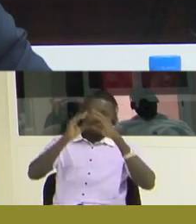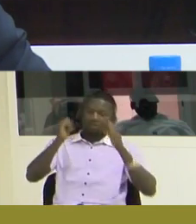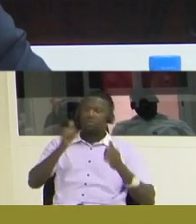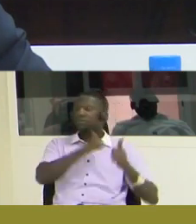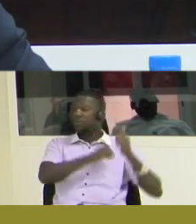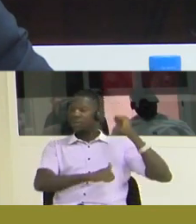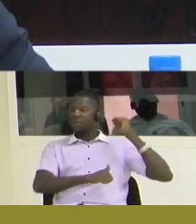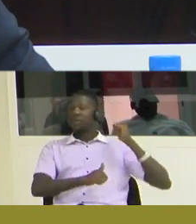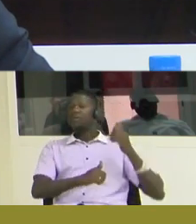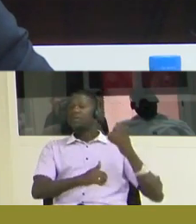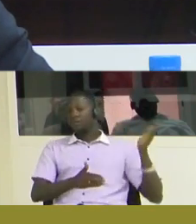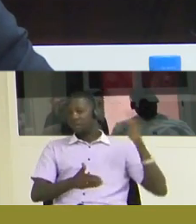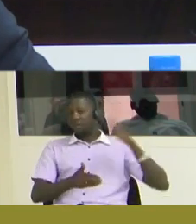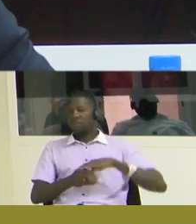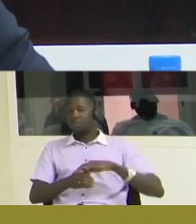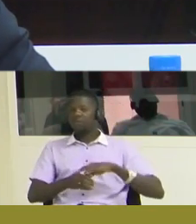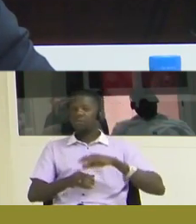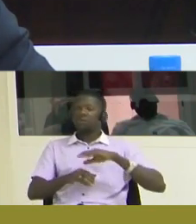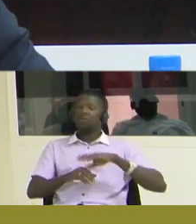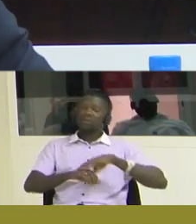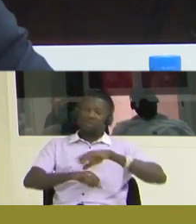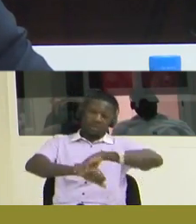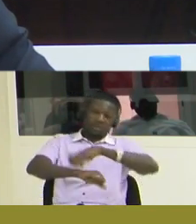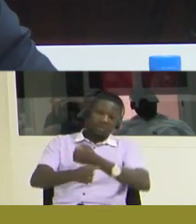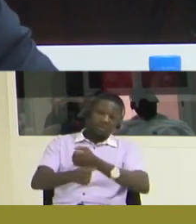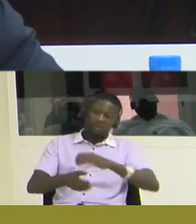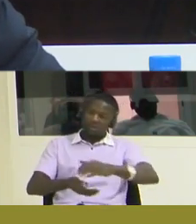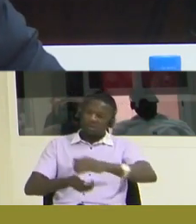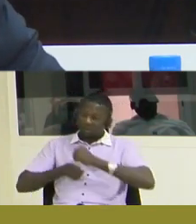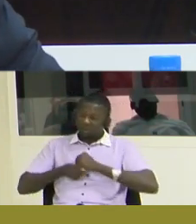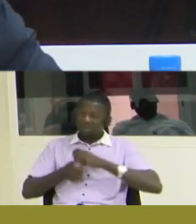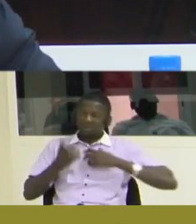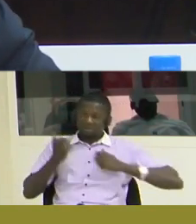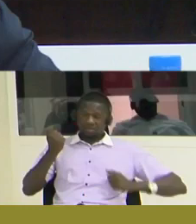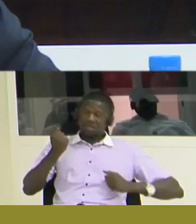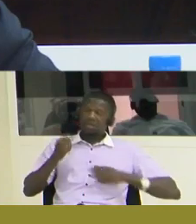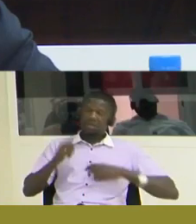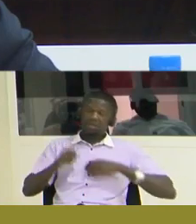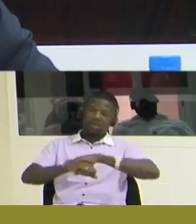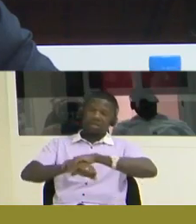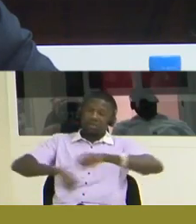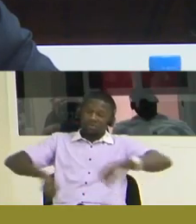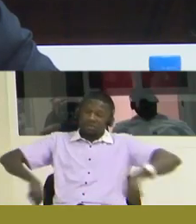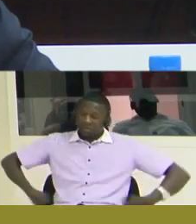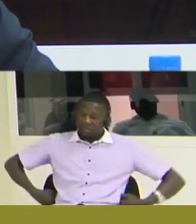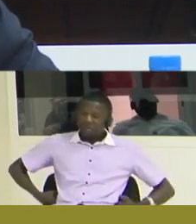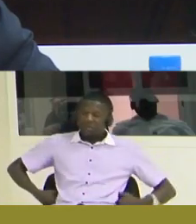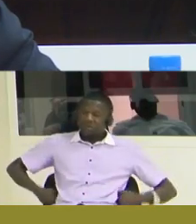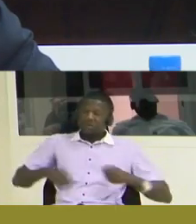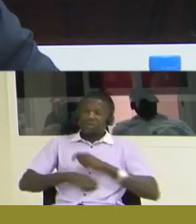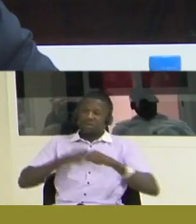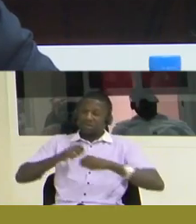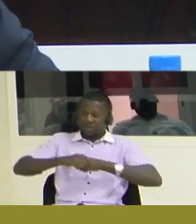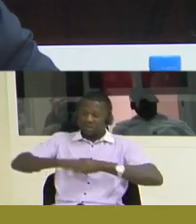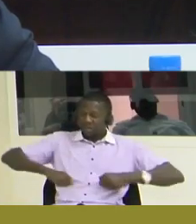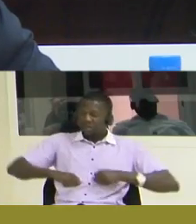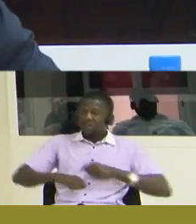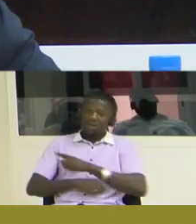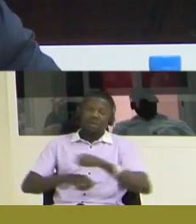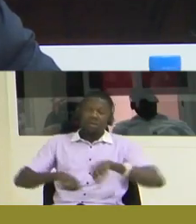and system seized their arms hands and kept them behind their backs and tied their hands I